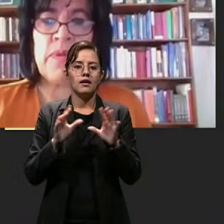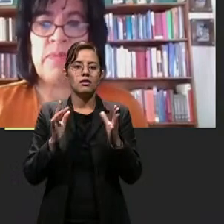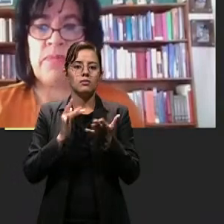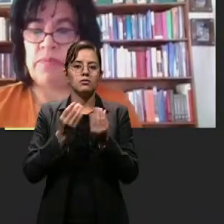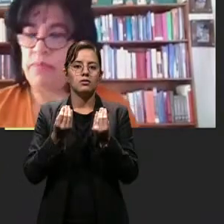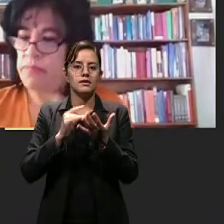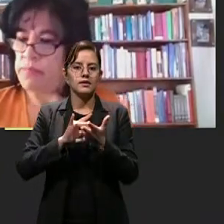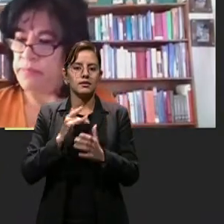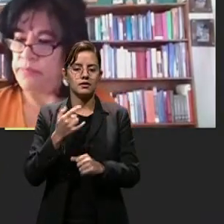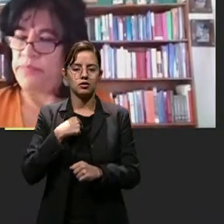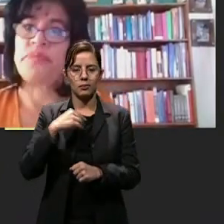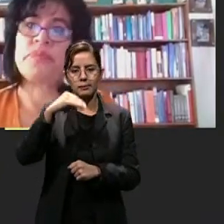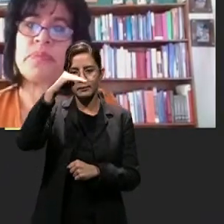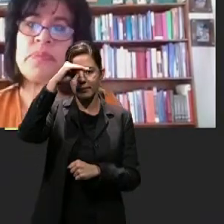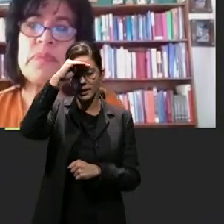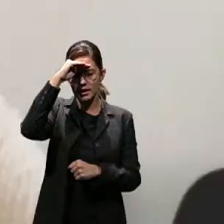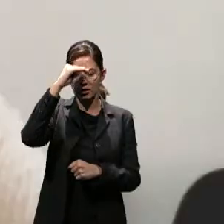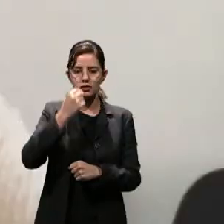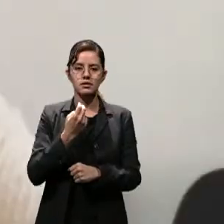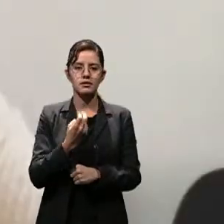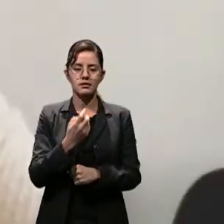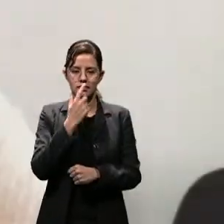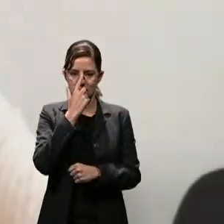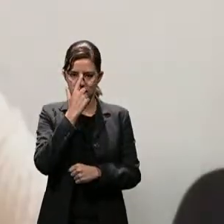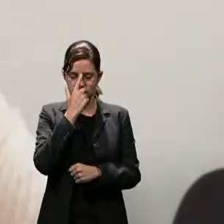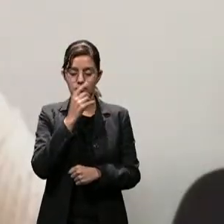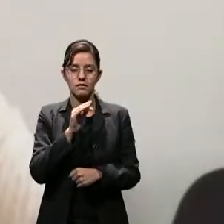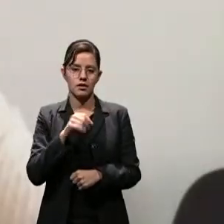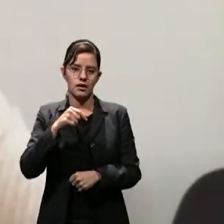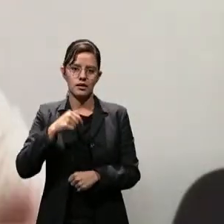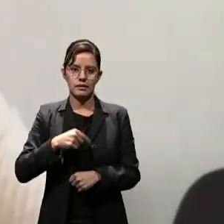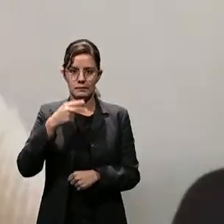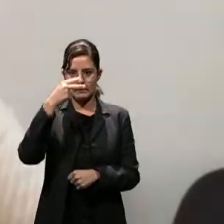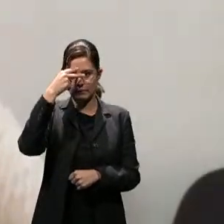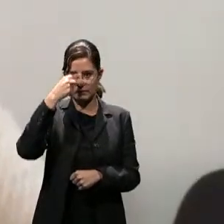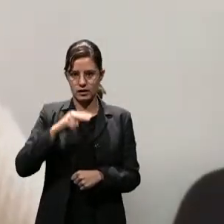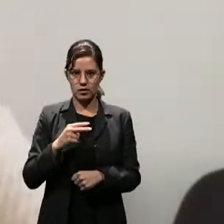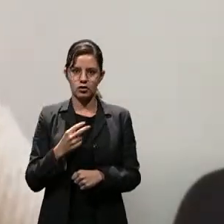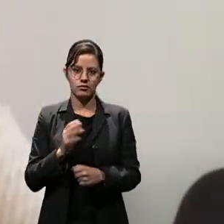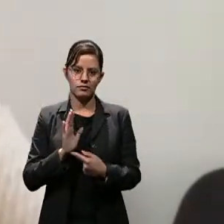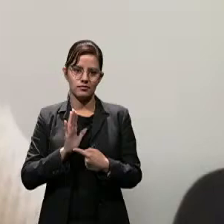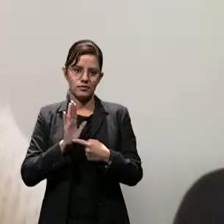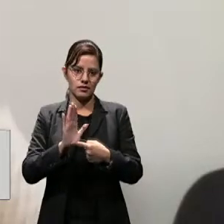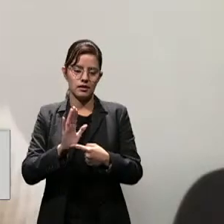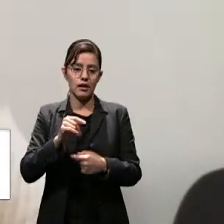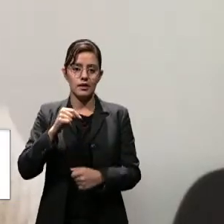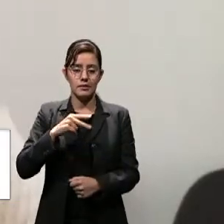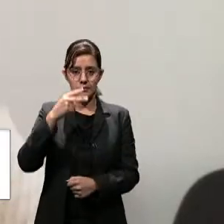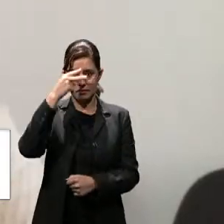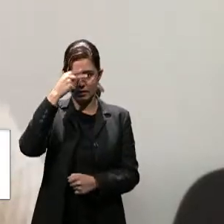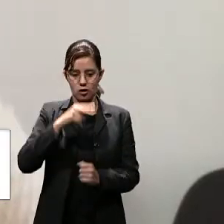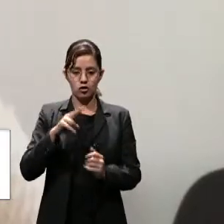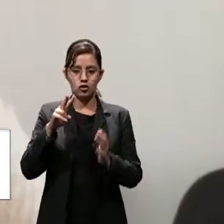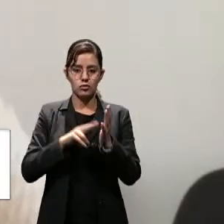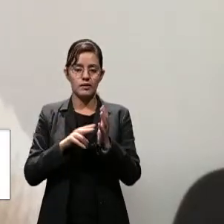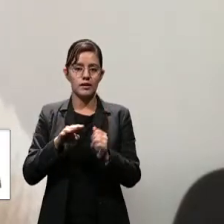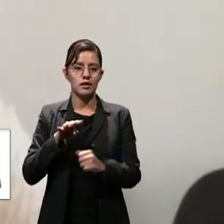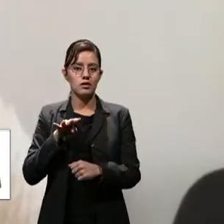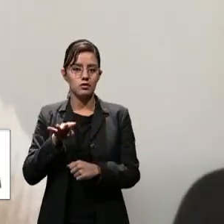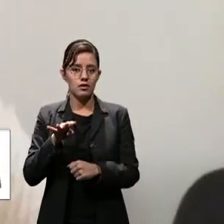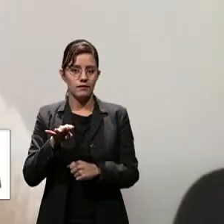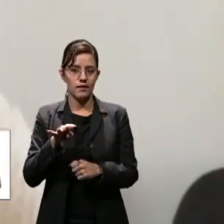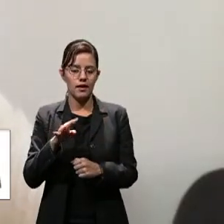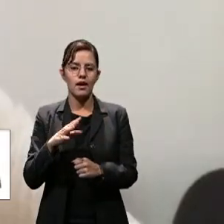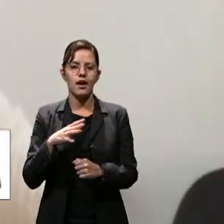very much. Well, it seems to me like Mexico is the one that is the leader. Mexico,